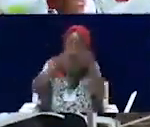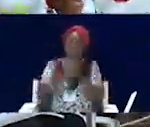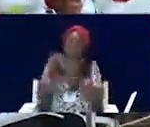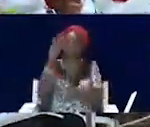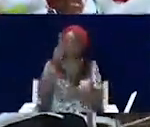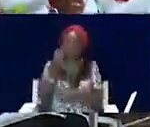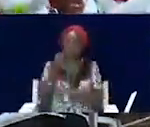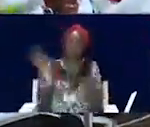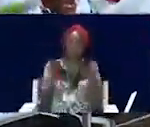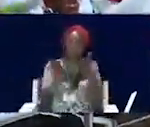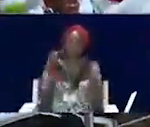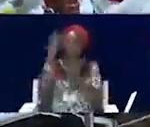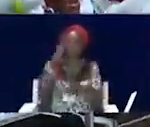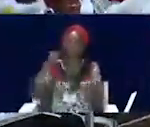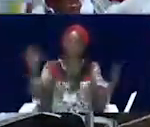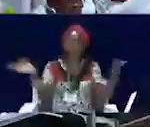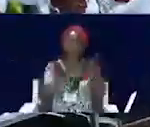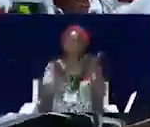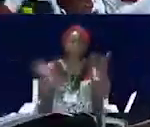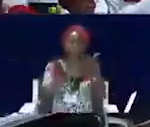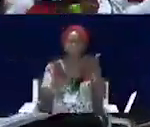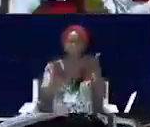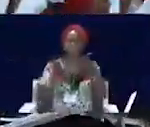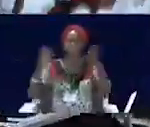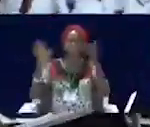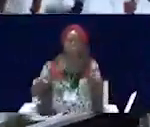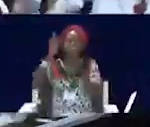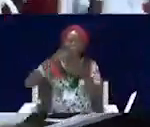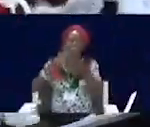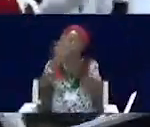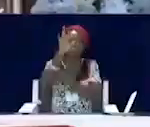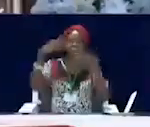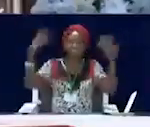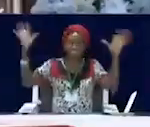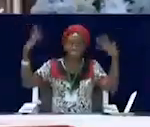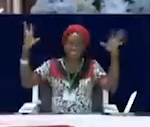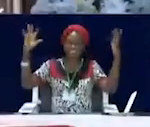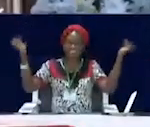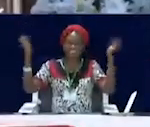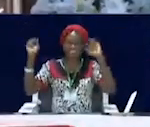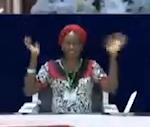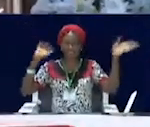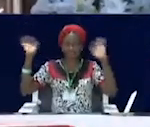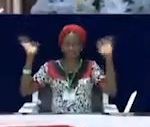beautiful, beautiful singing. Glory be to God.